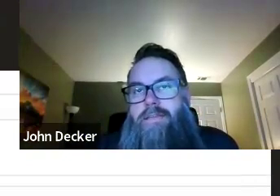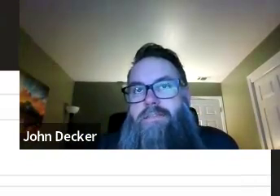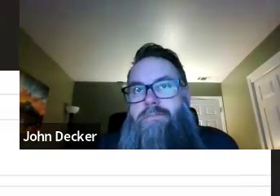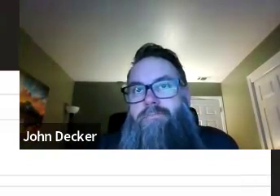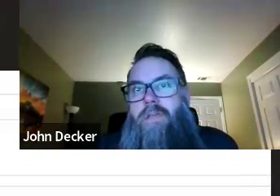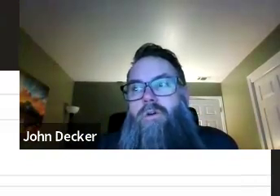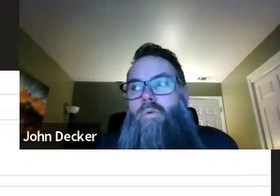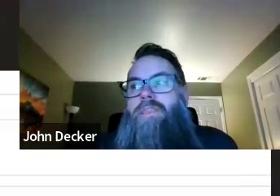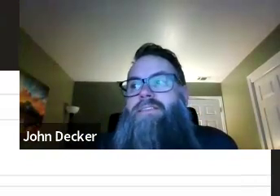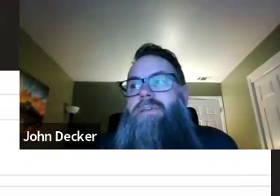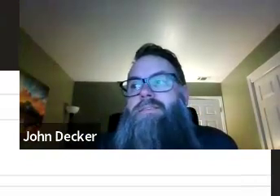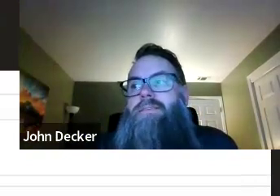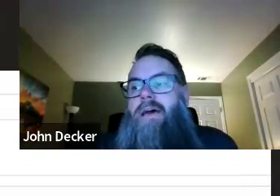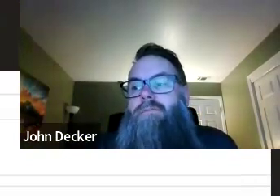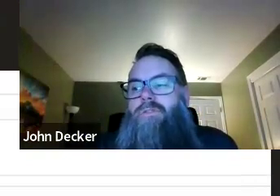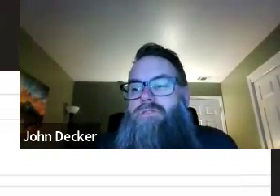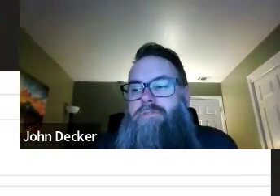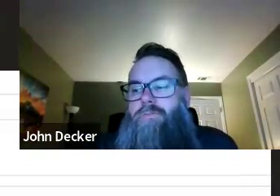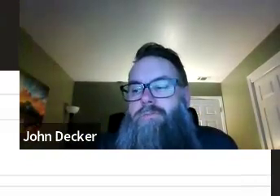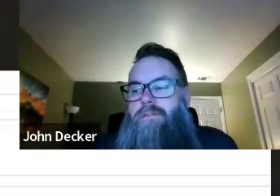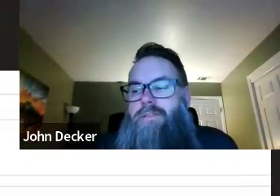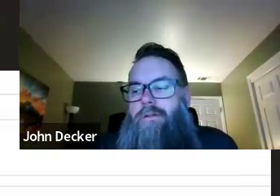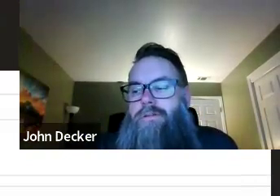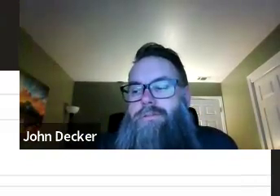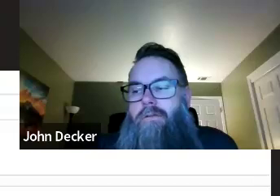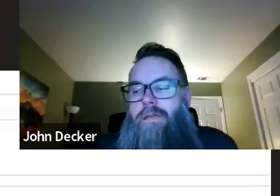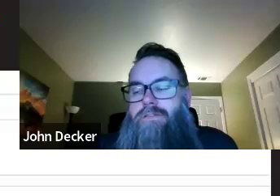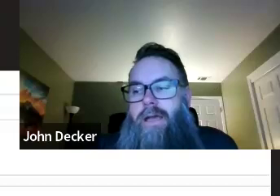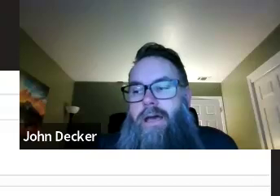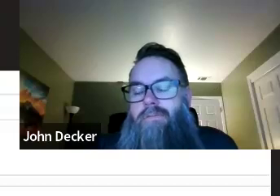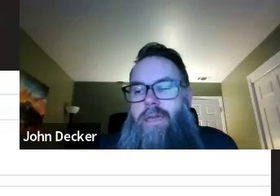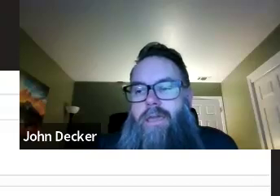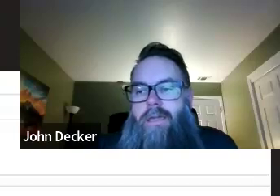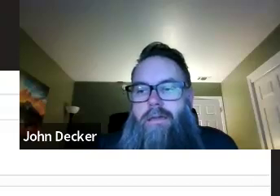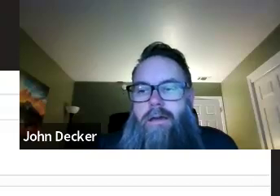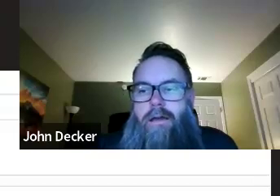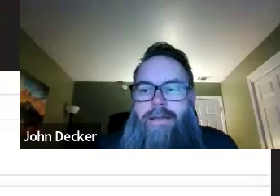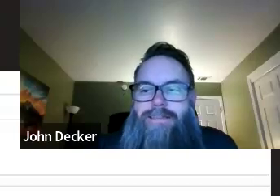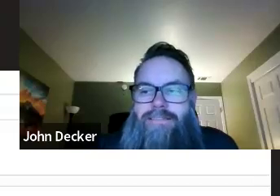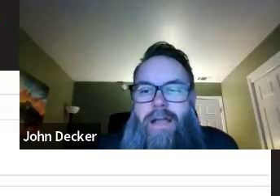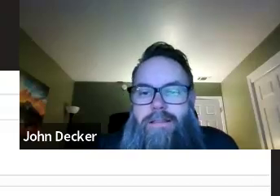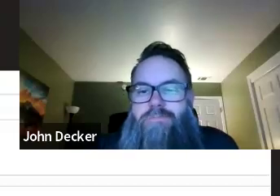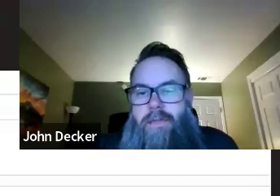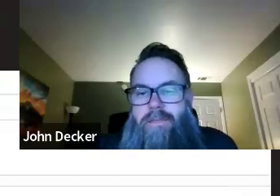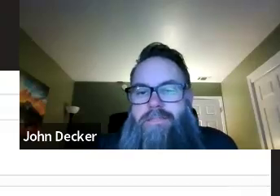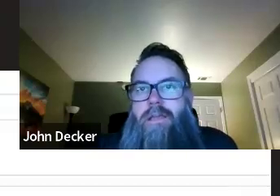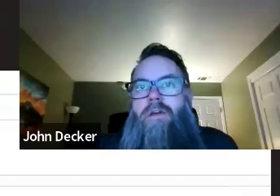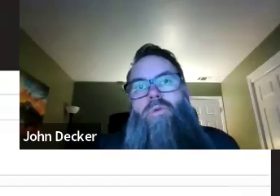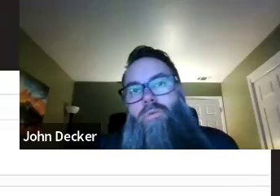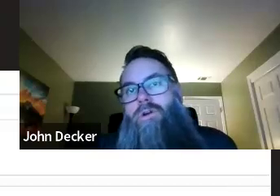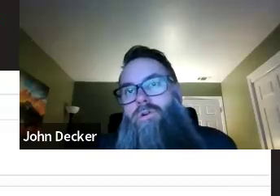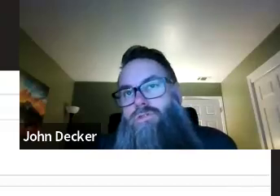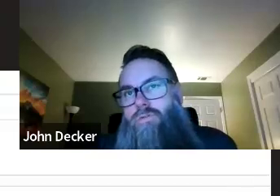early start cases. What this means is that for those service providers that are desiring to have a excess mileage